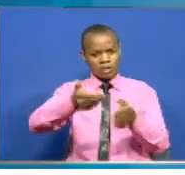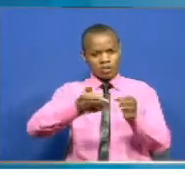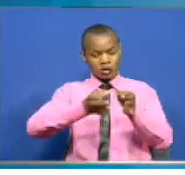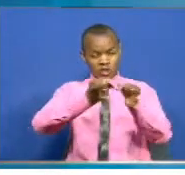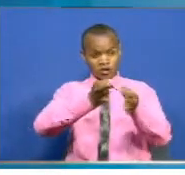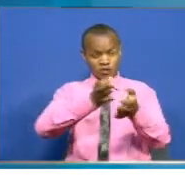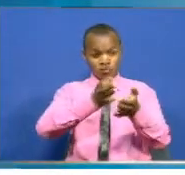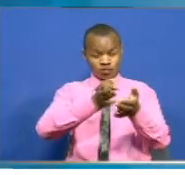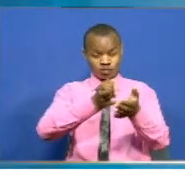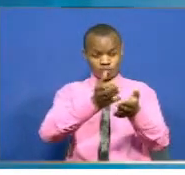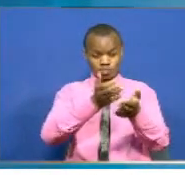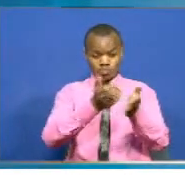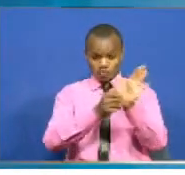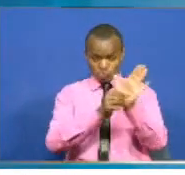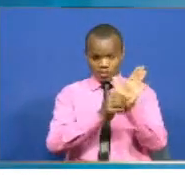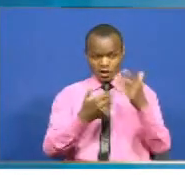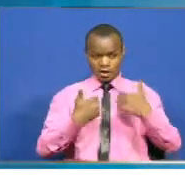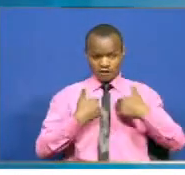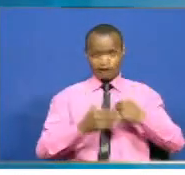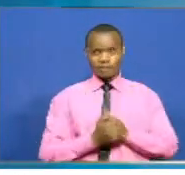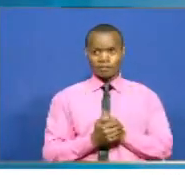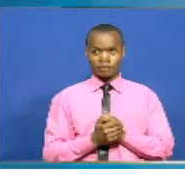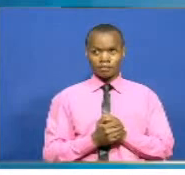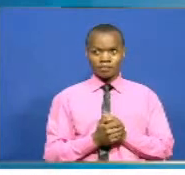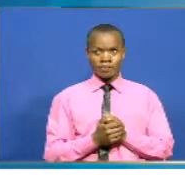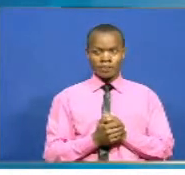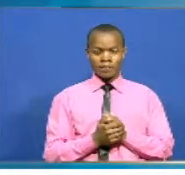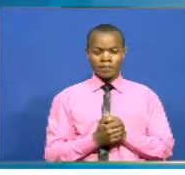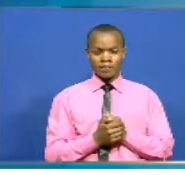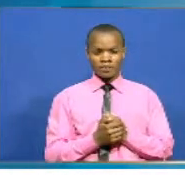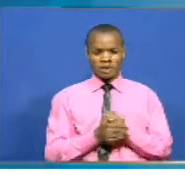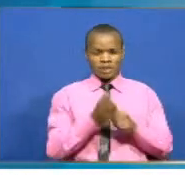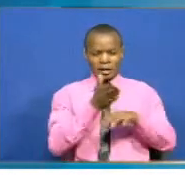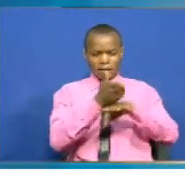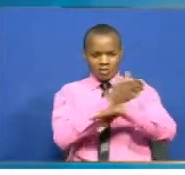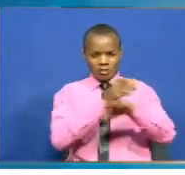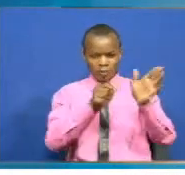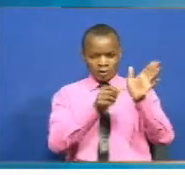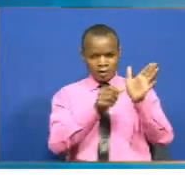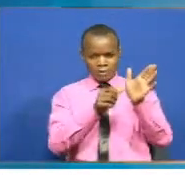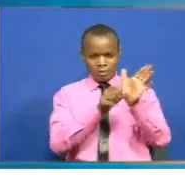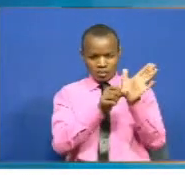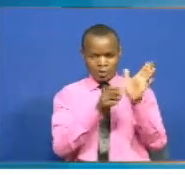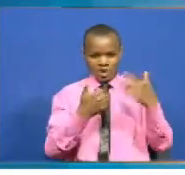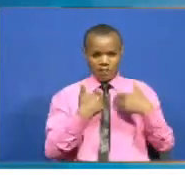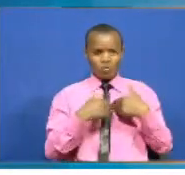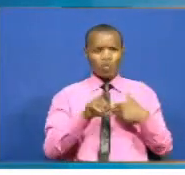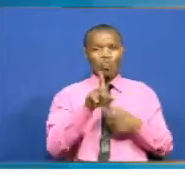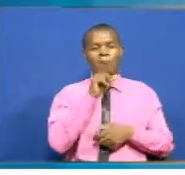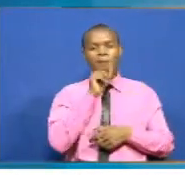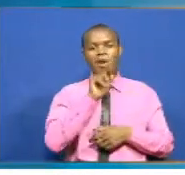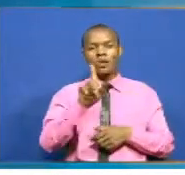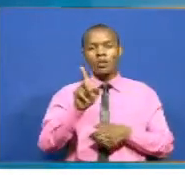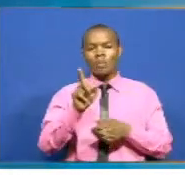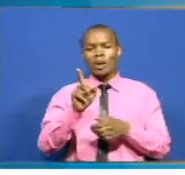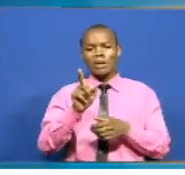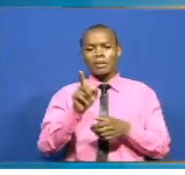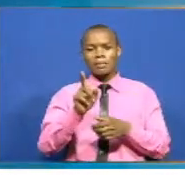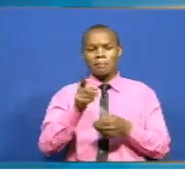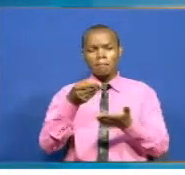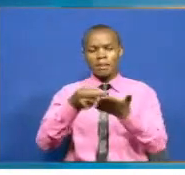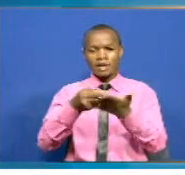There was a time back when there was that heated debate about the one man, one shilling vis-a-vis one man,